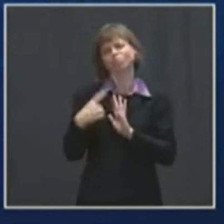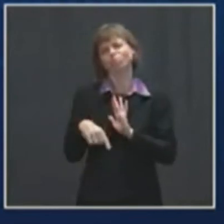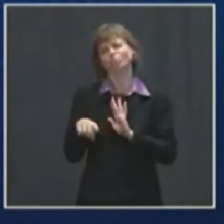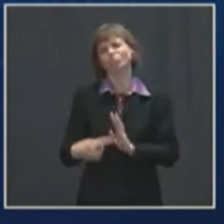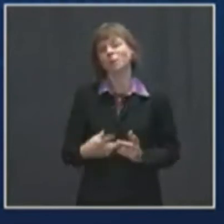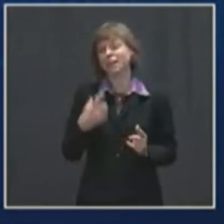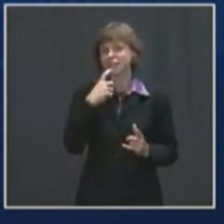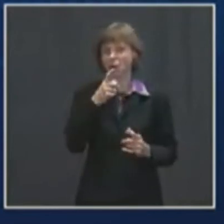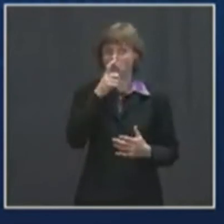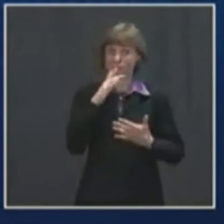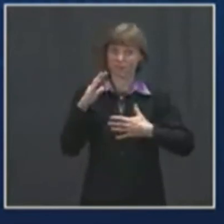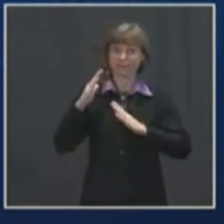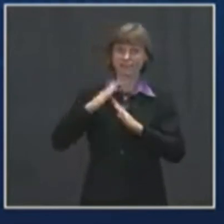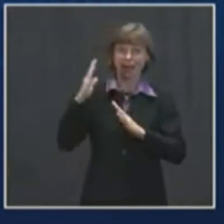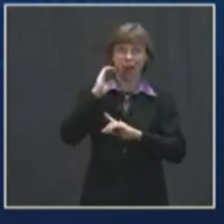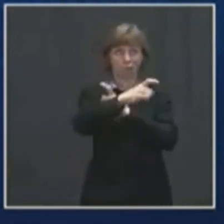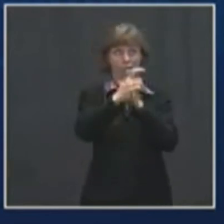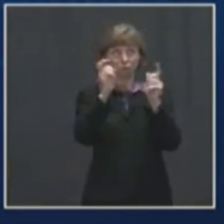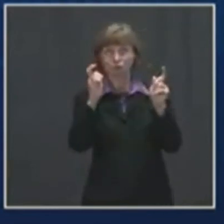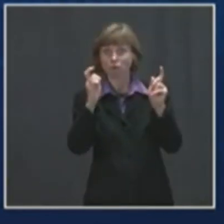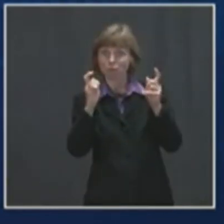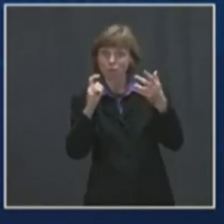of the scale, when you get into the realm of